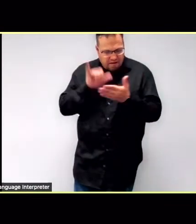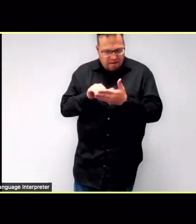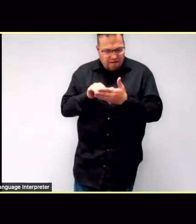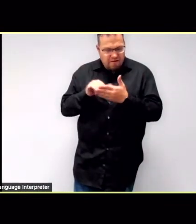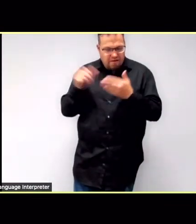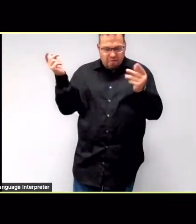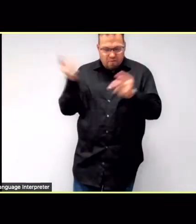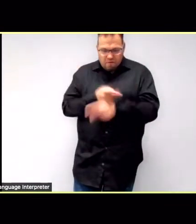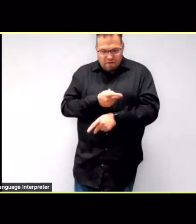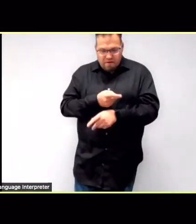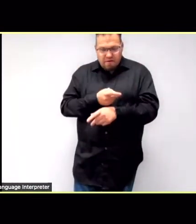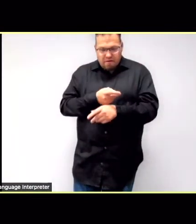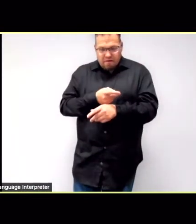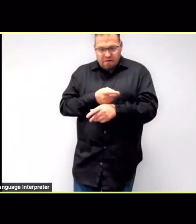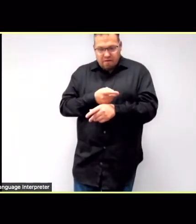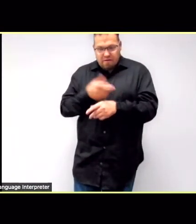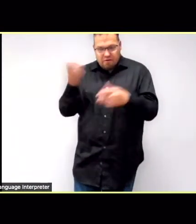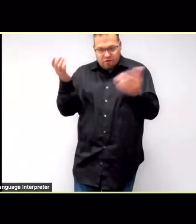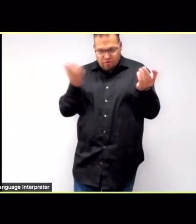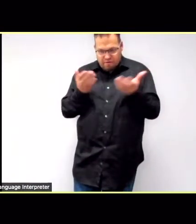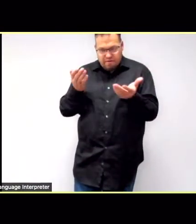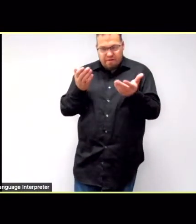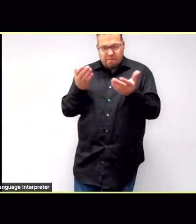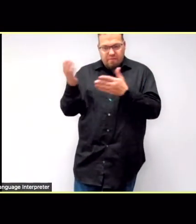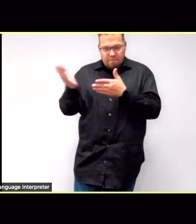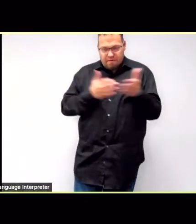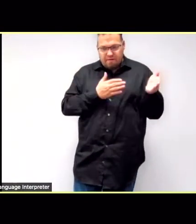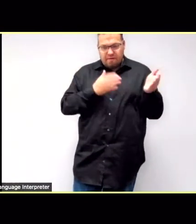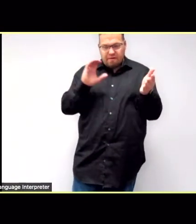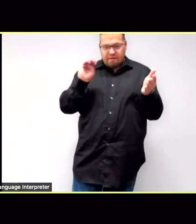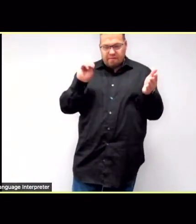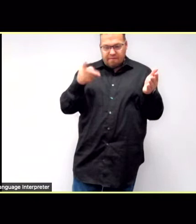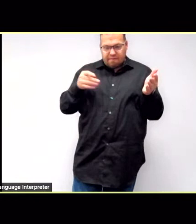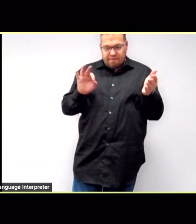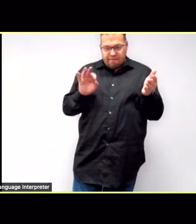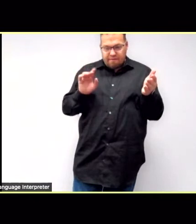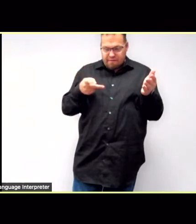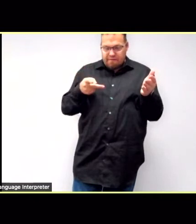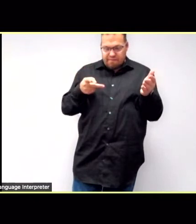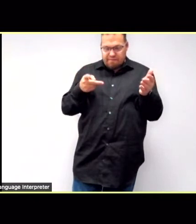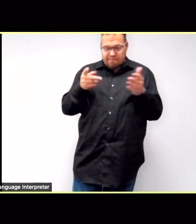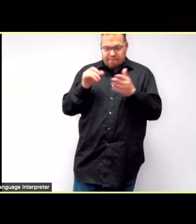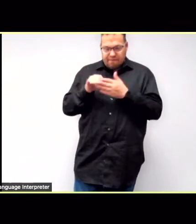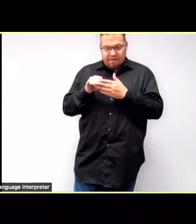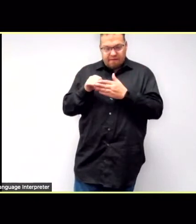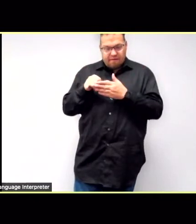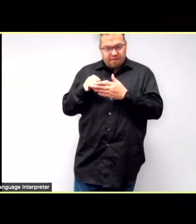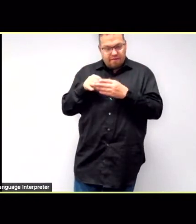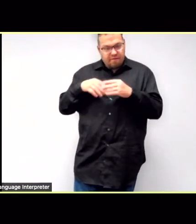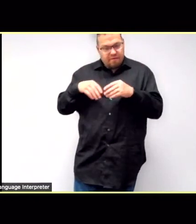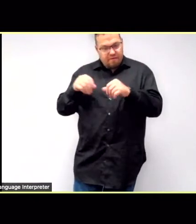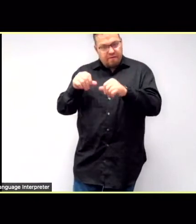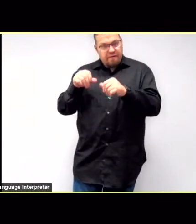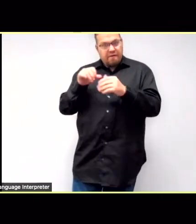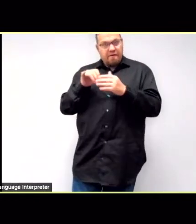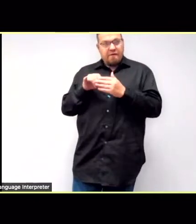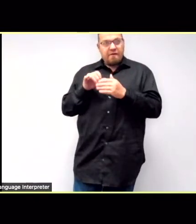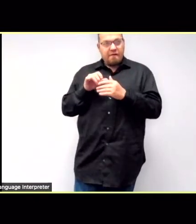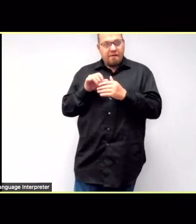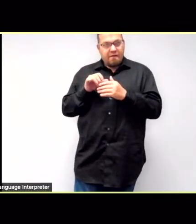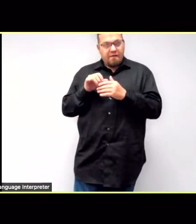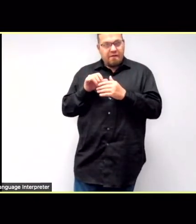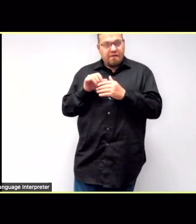more simpler surfaces to repair with the CMMP, because typically you're not digging down into the soil, you're just going down to the subgrade, which is more